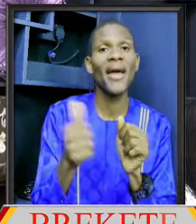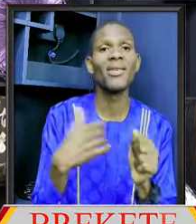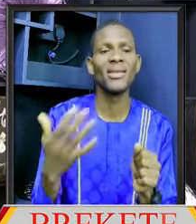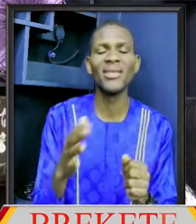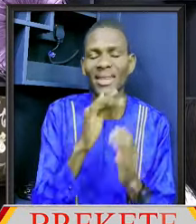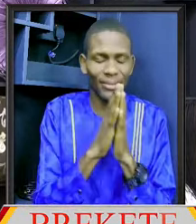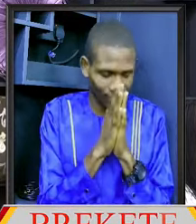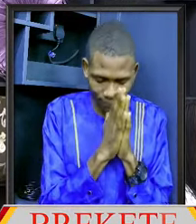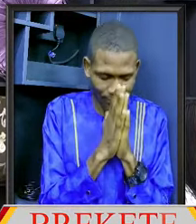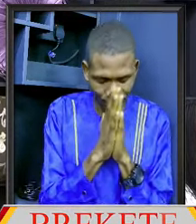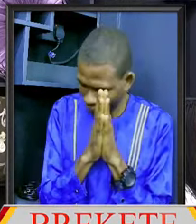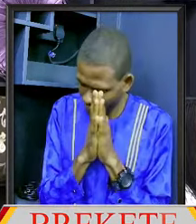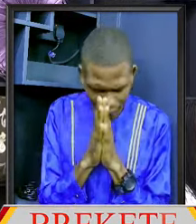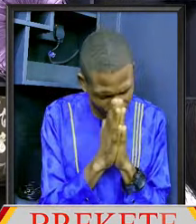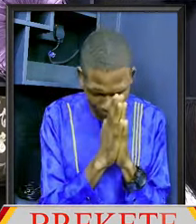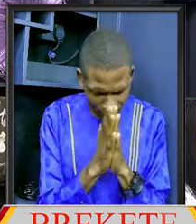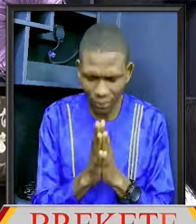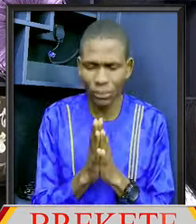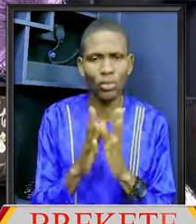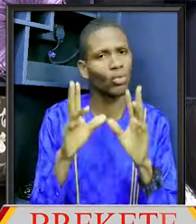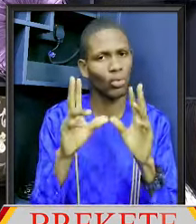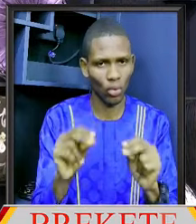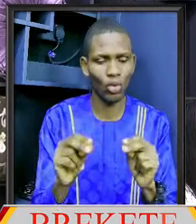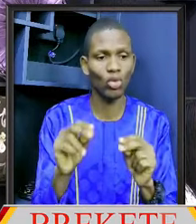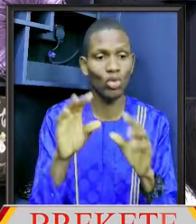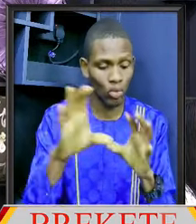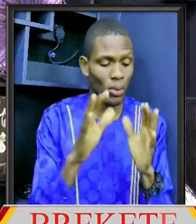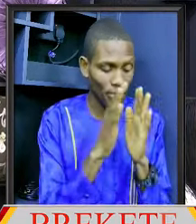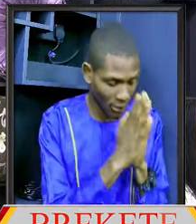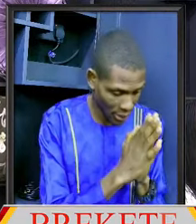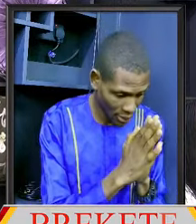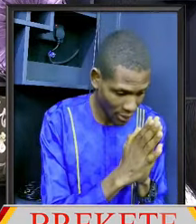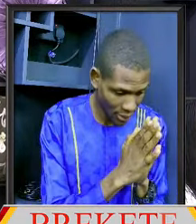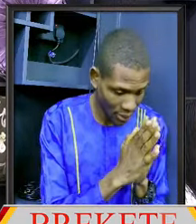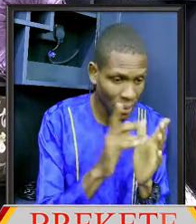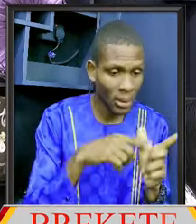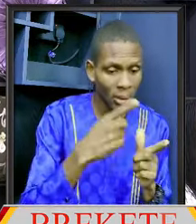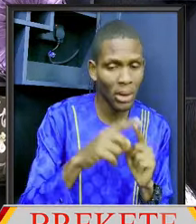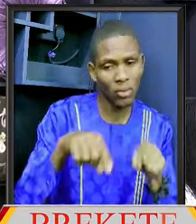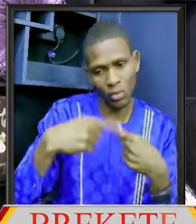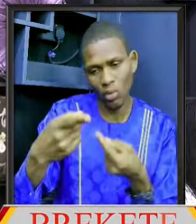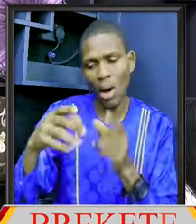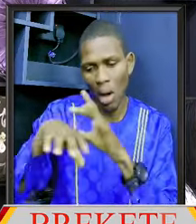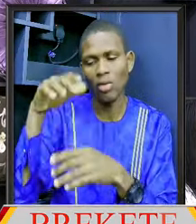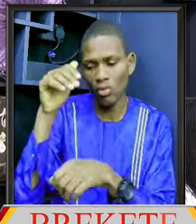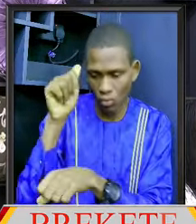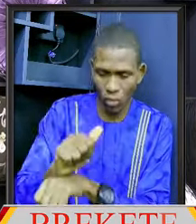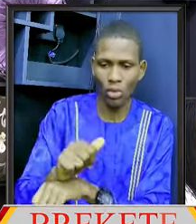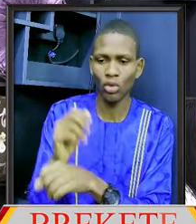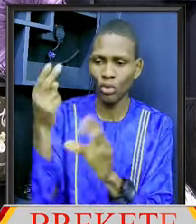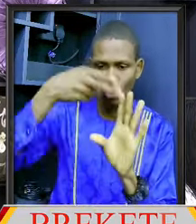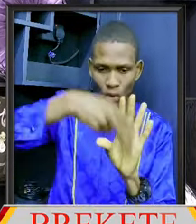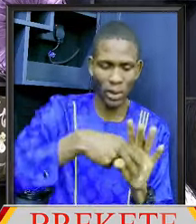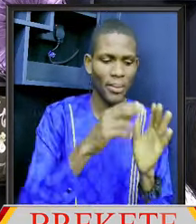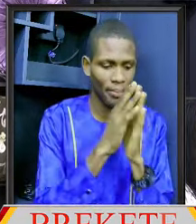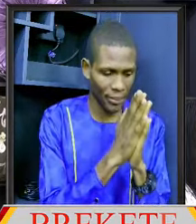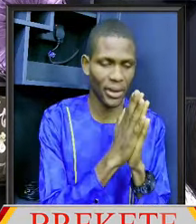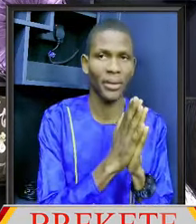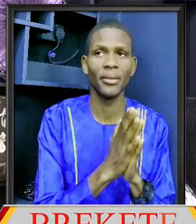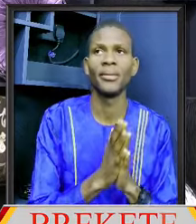everything now prayer. Mm-mm. Do prayer. Then do work. Join prayer.